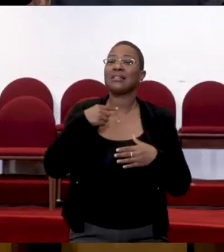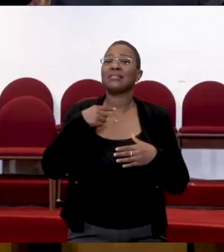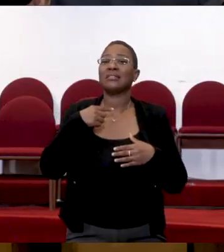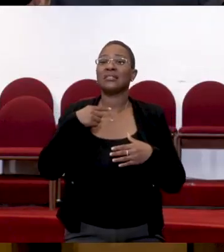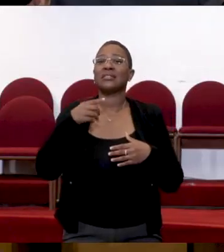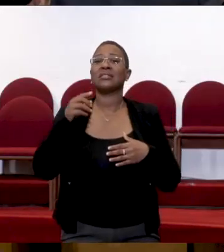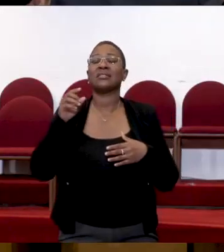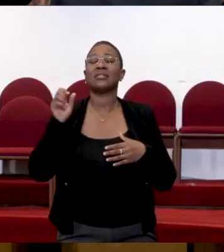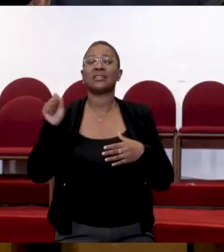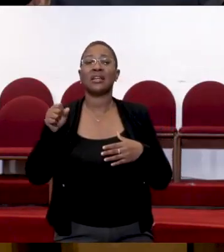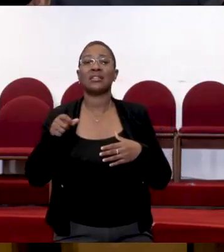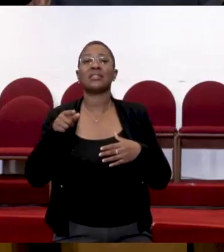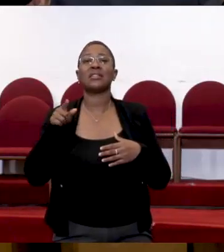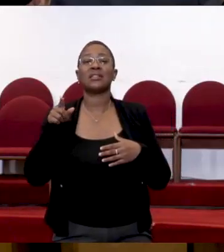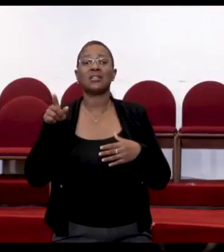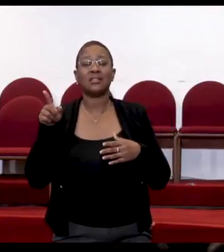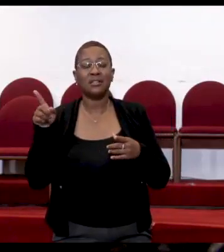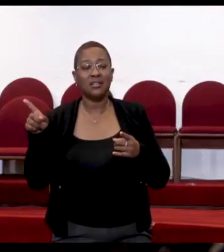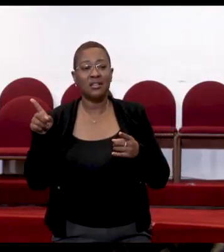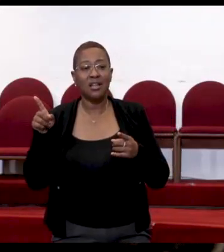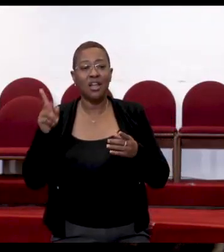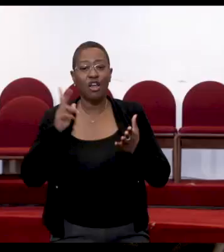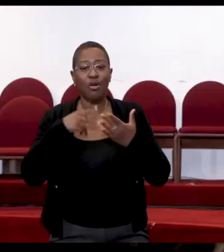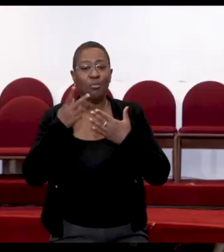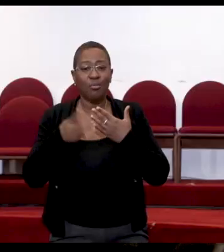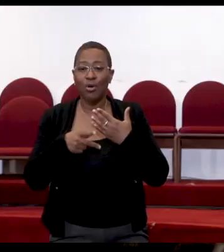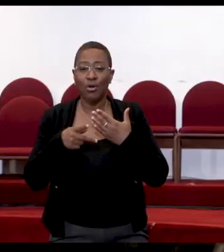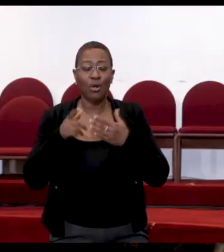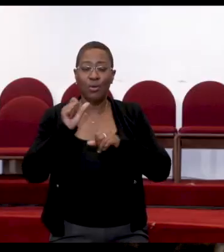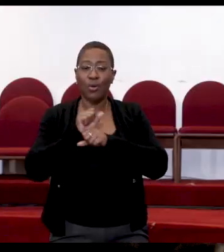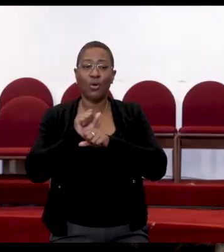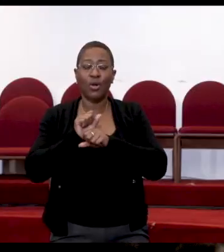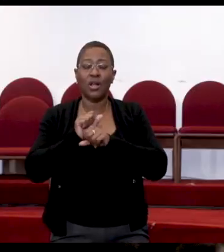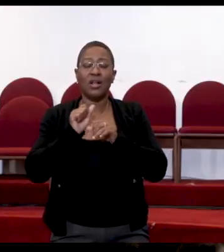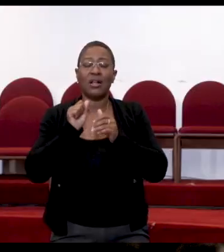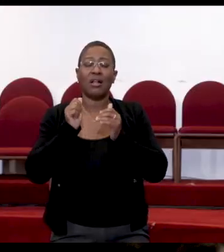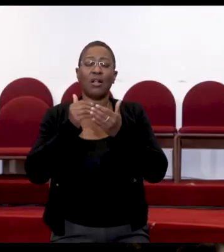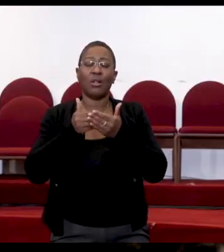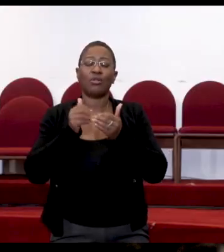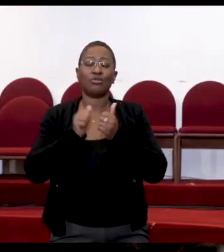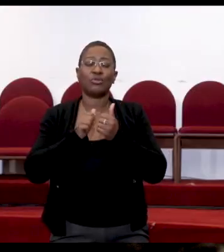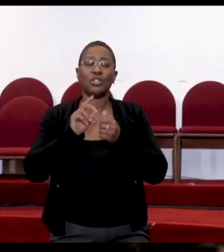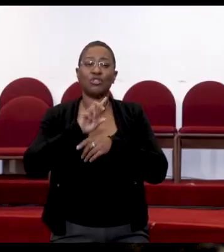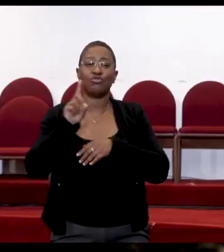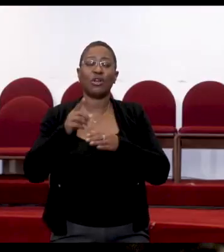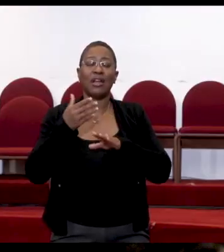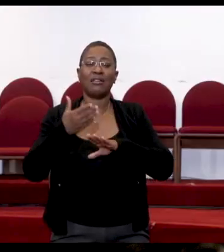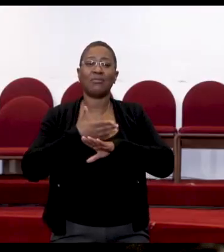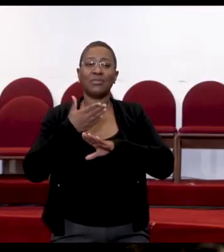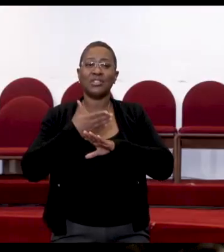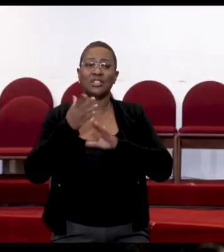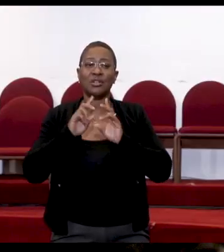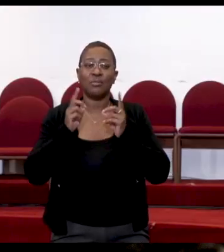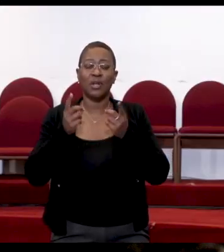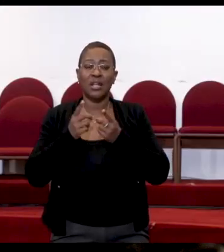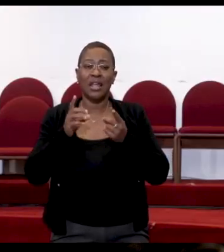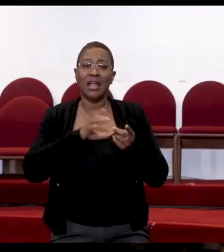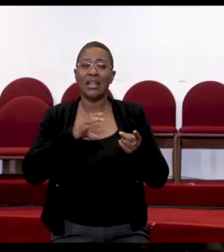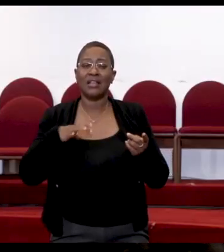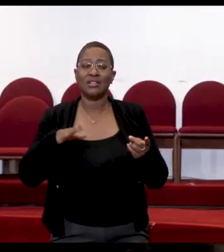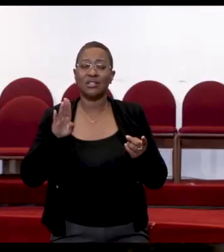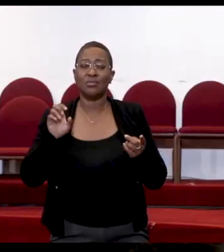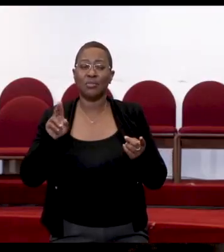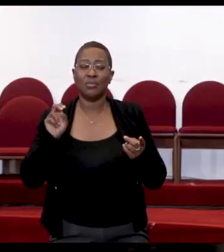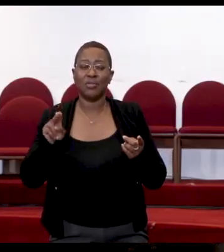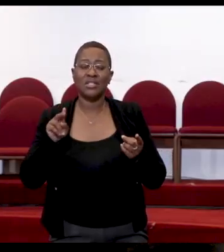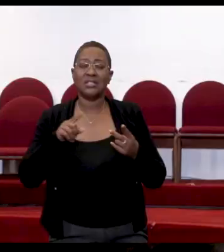this. So our duplex program, we were able, working closely with the Detroit Housing Renovation Department, Councilman Benson,